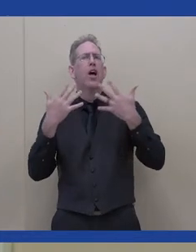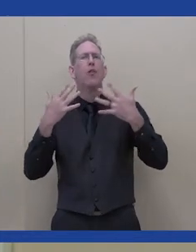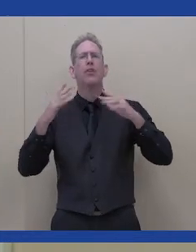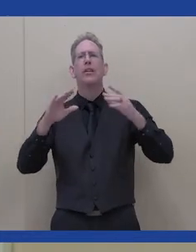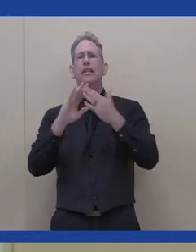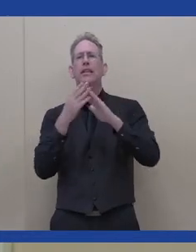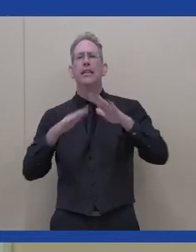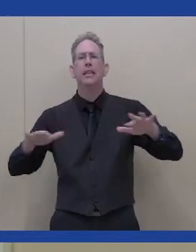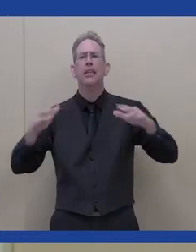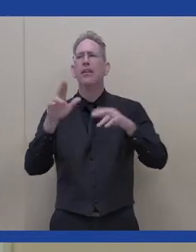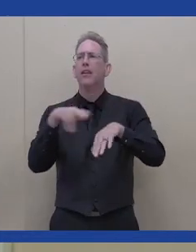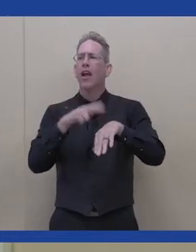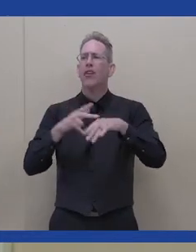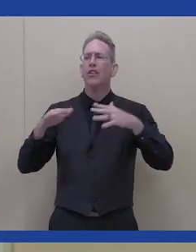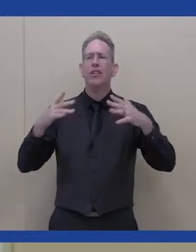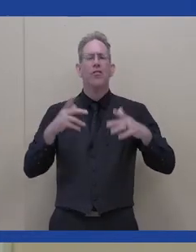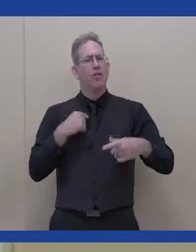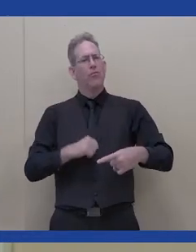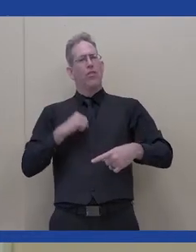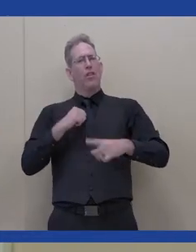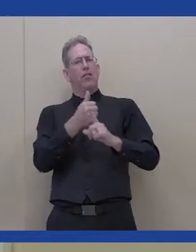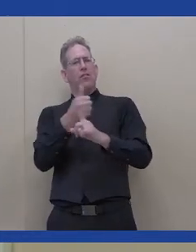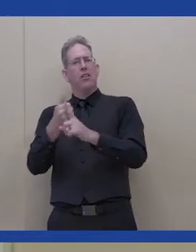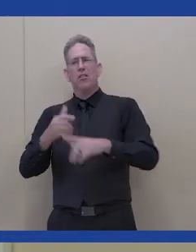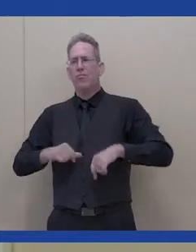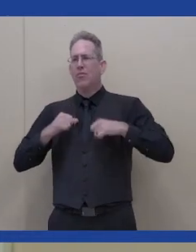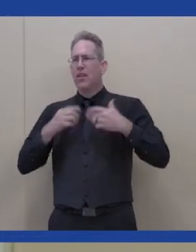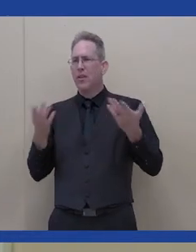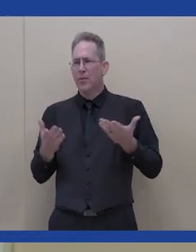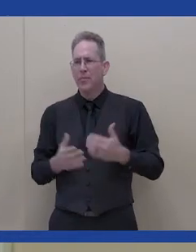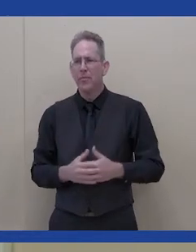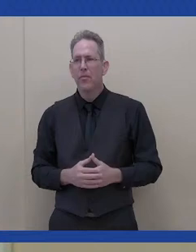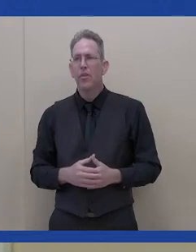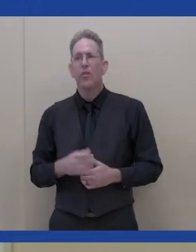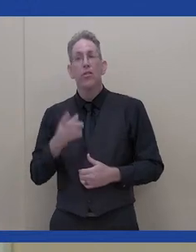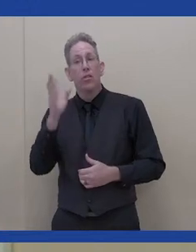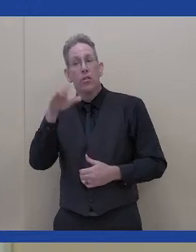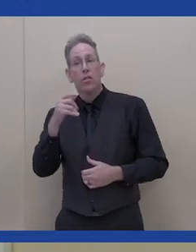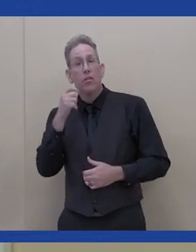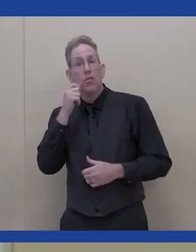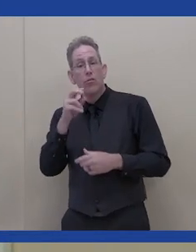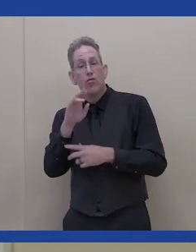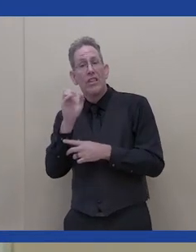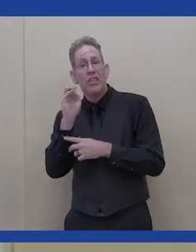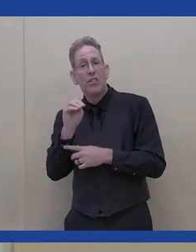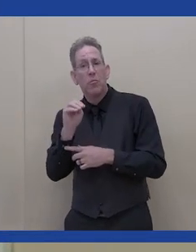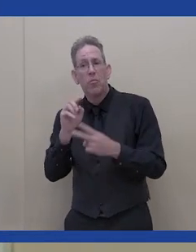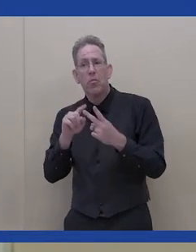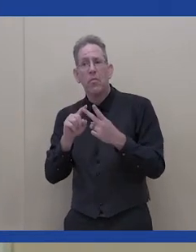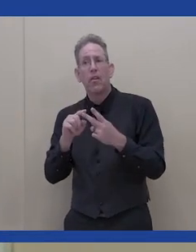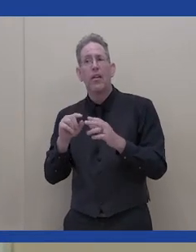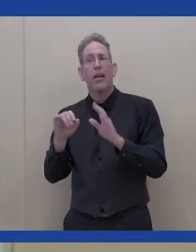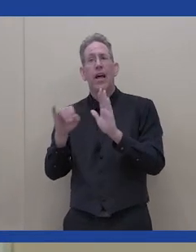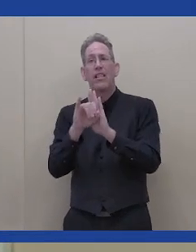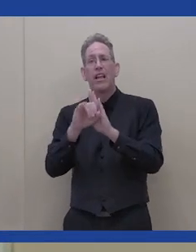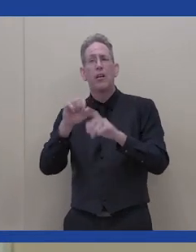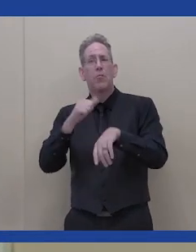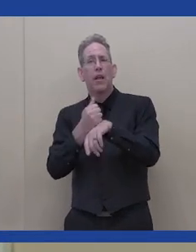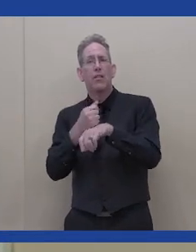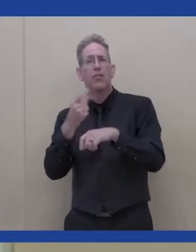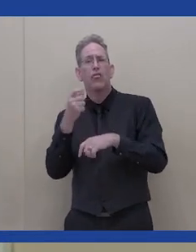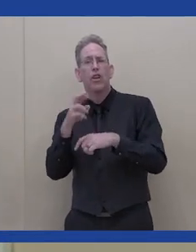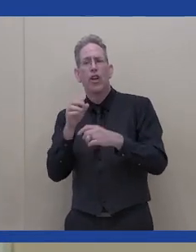make it clear that racism, identity-based hate, and violence have no place here in Burlington, Vermont.